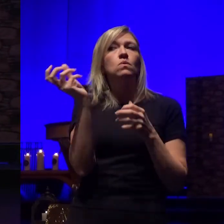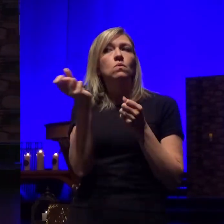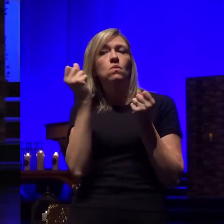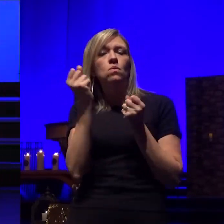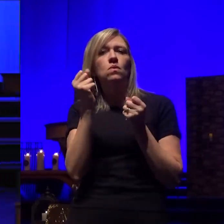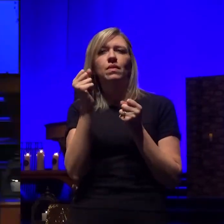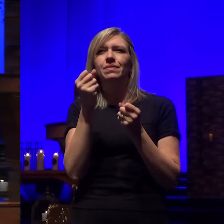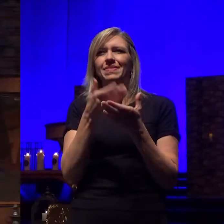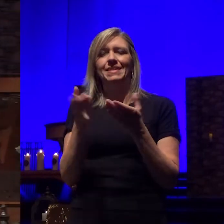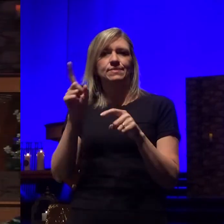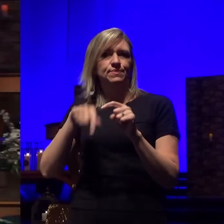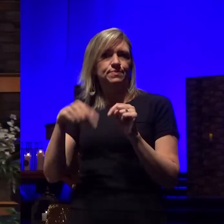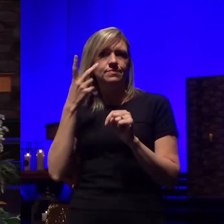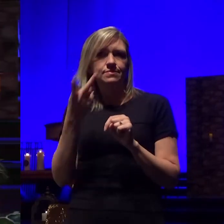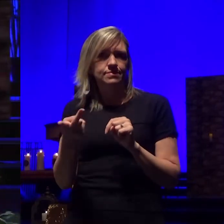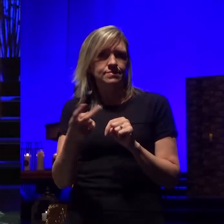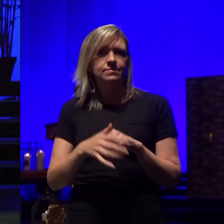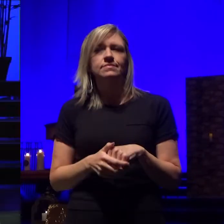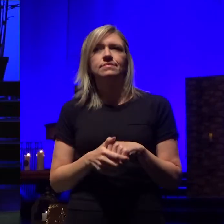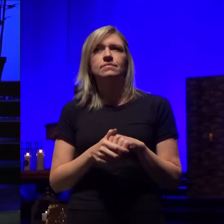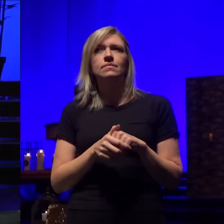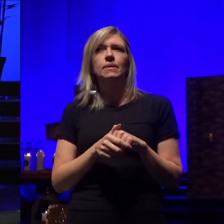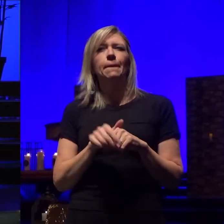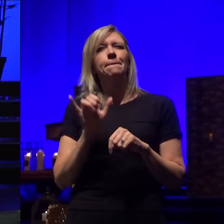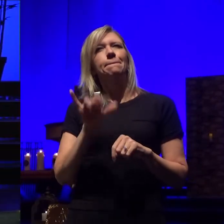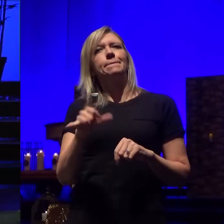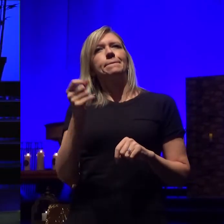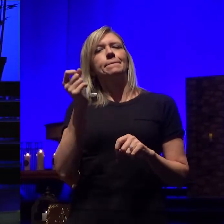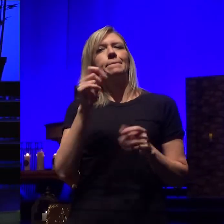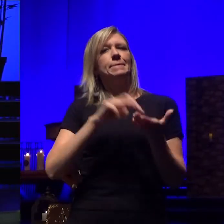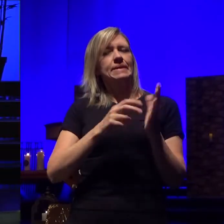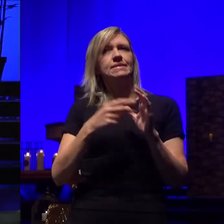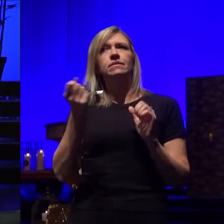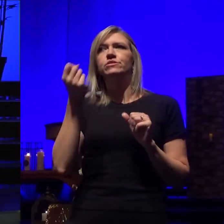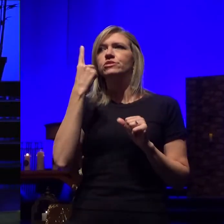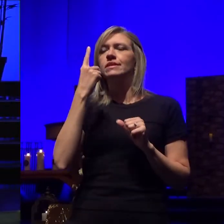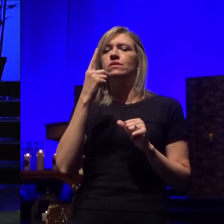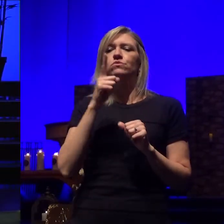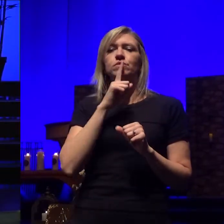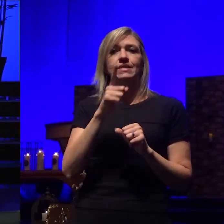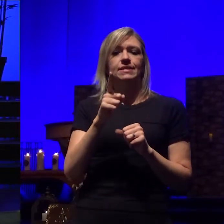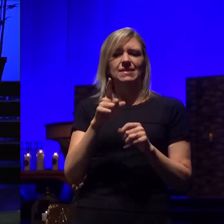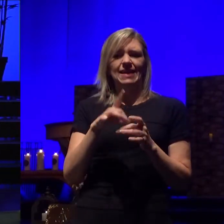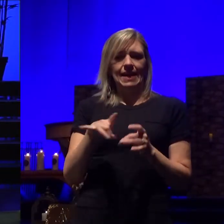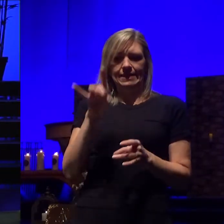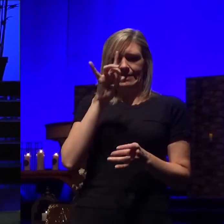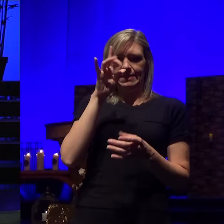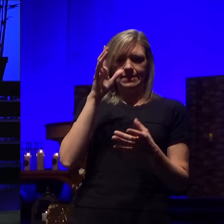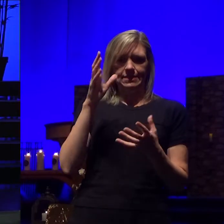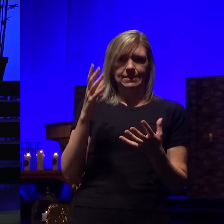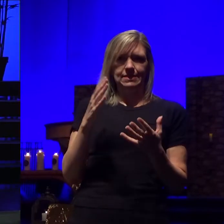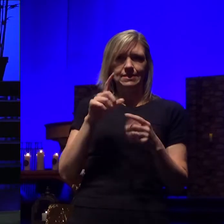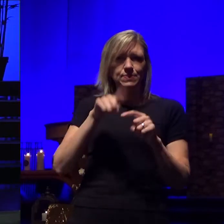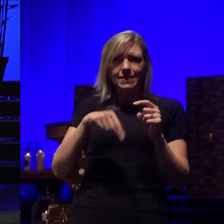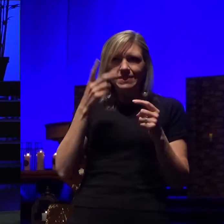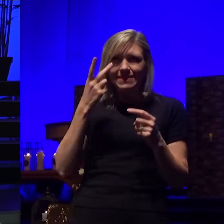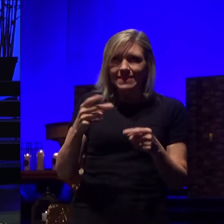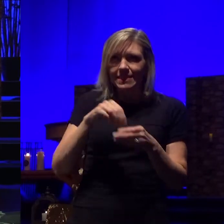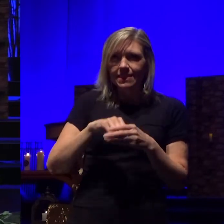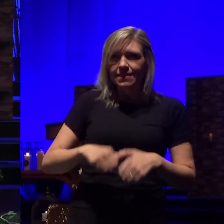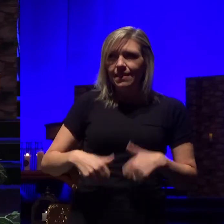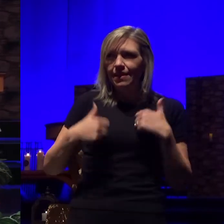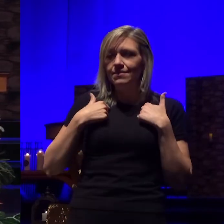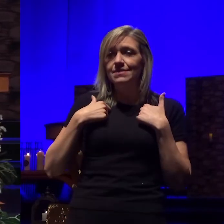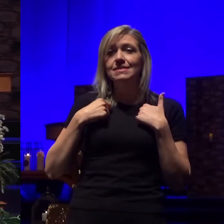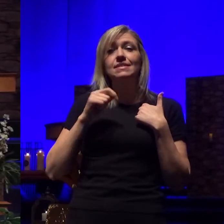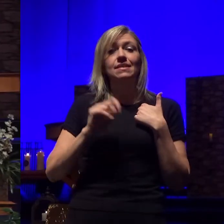invisible things." That understanding that there's that invisible essence to our lives, that way of the Spirit. And when